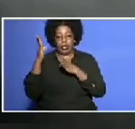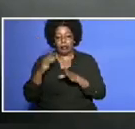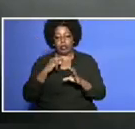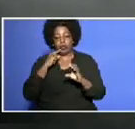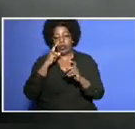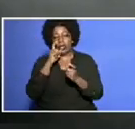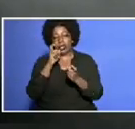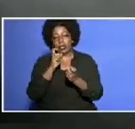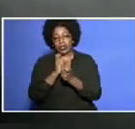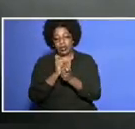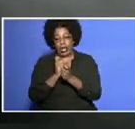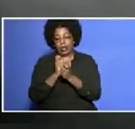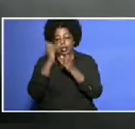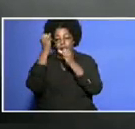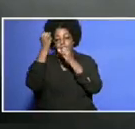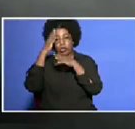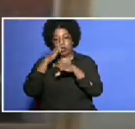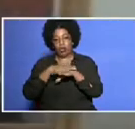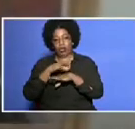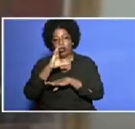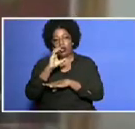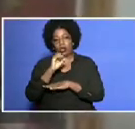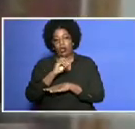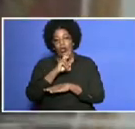accurate information on COVID-19.